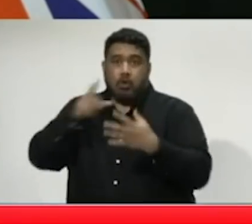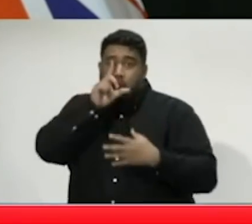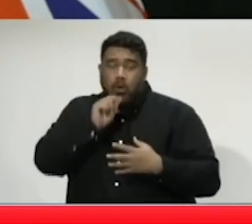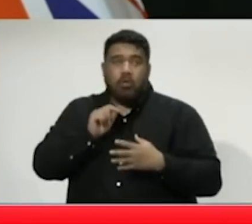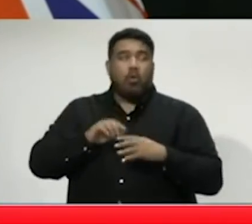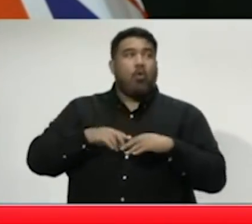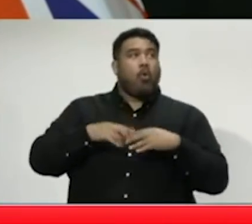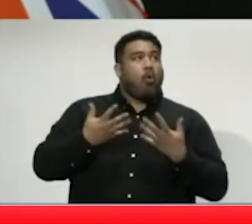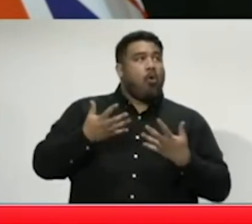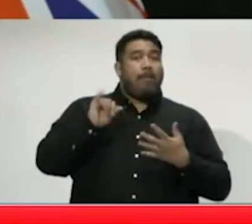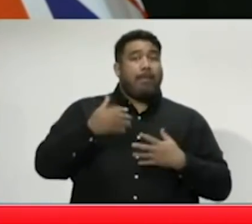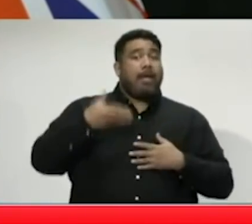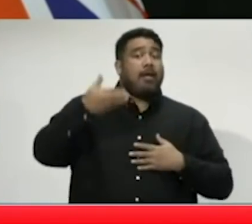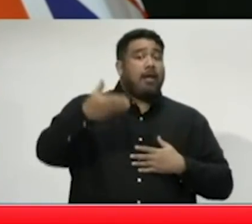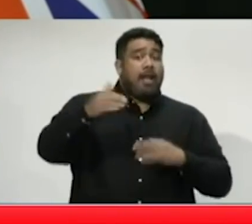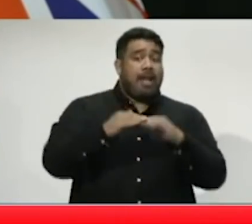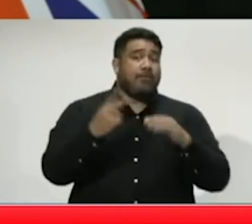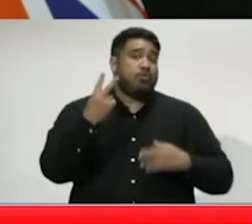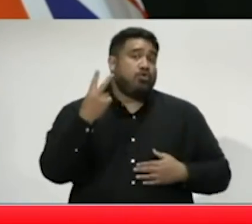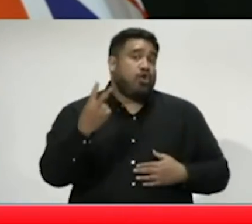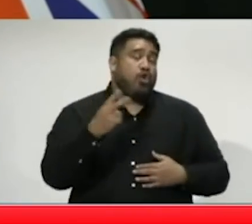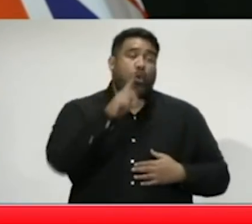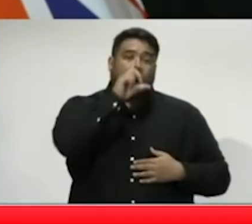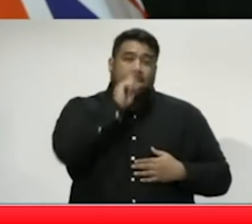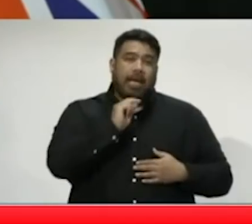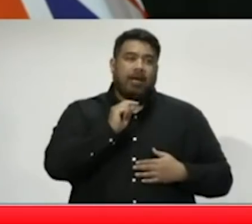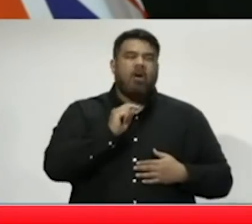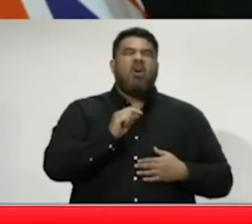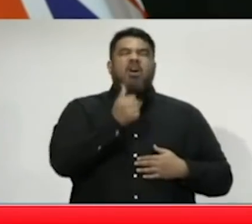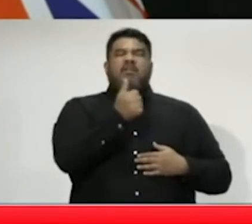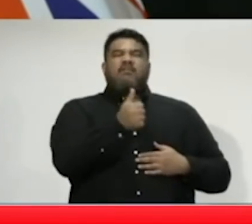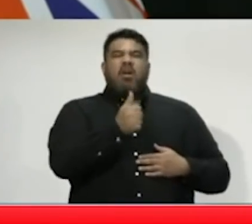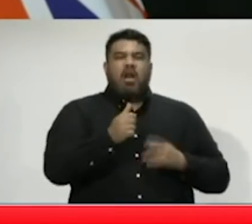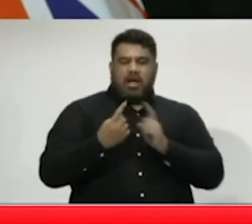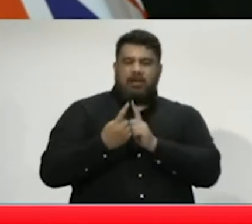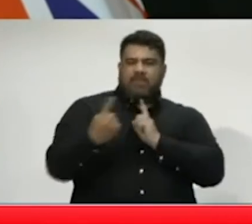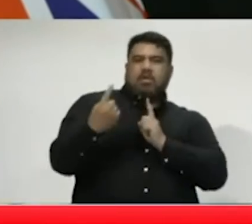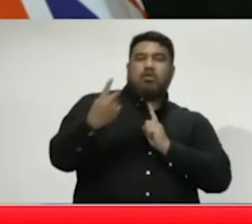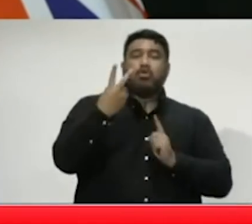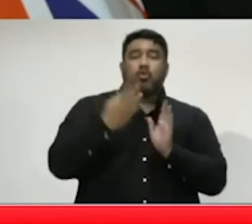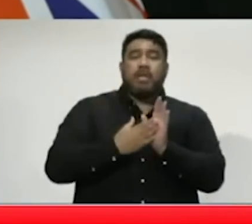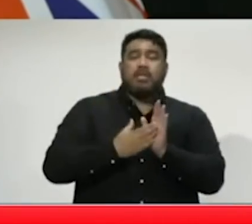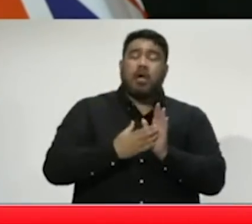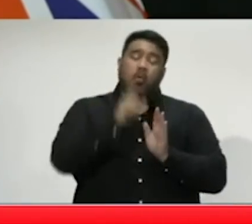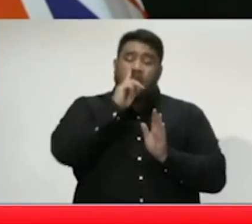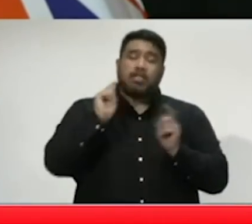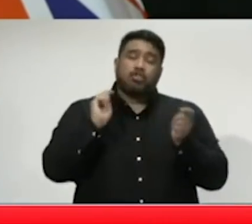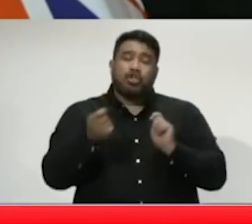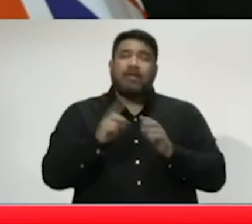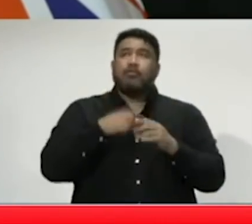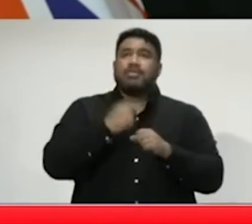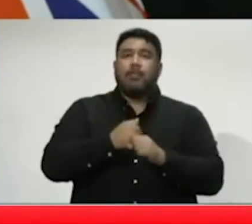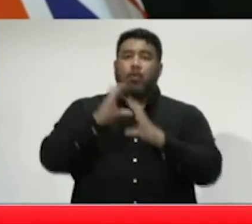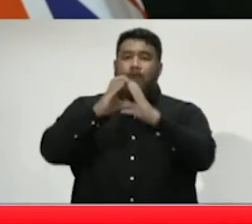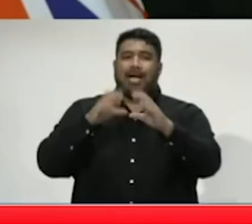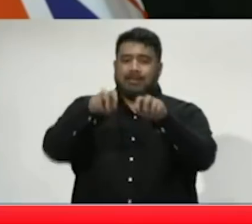the option down the track of potentially relaxing certain physical distancing restrictions, such as on buses